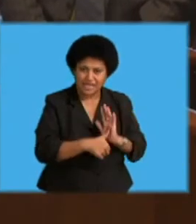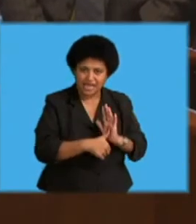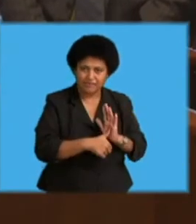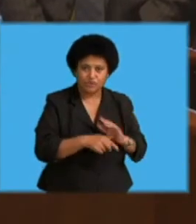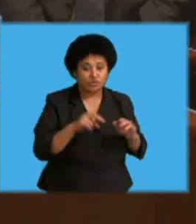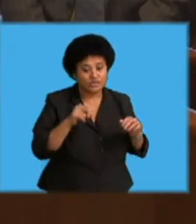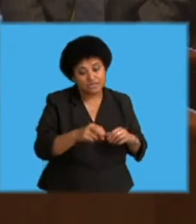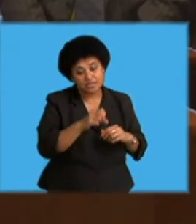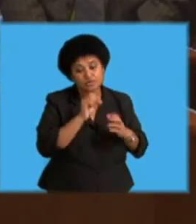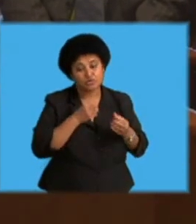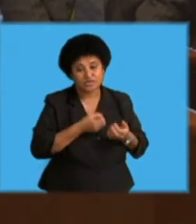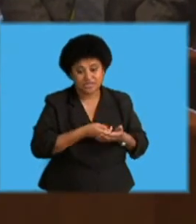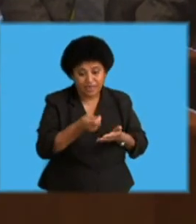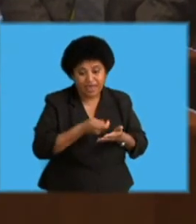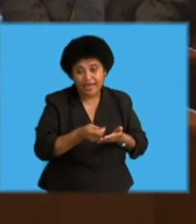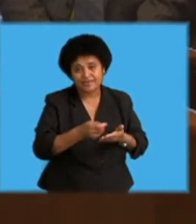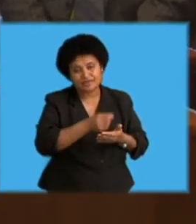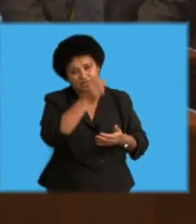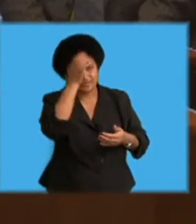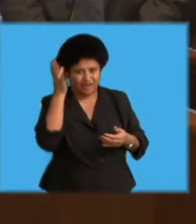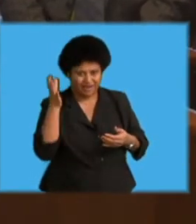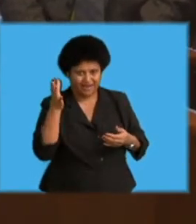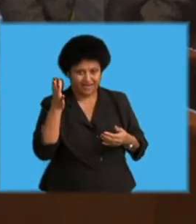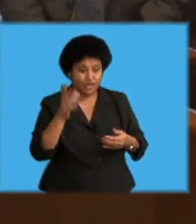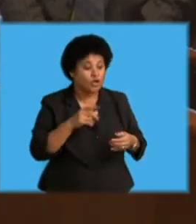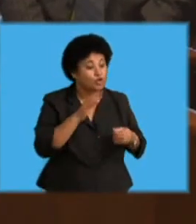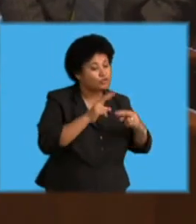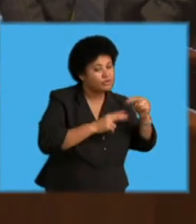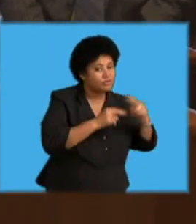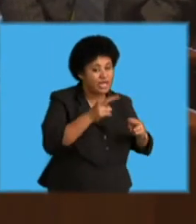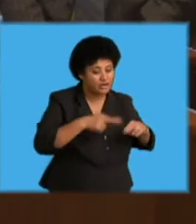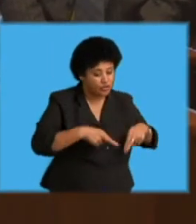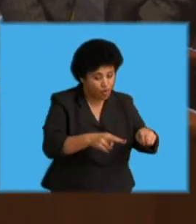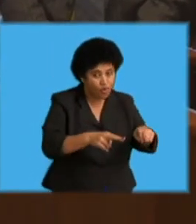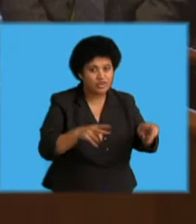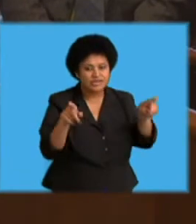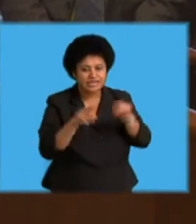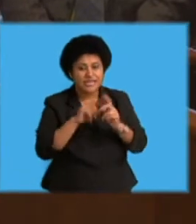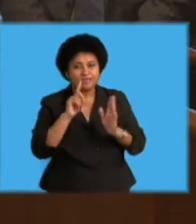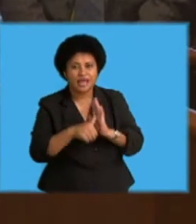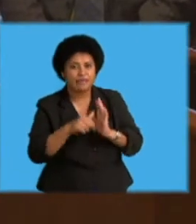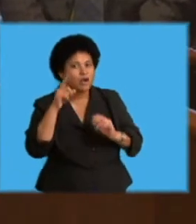spending. And Madam Speaker, that is obviously something lost on the other side.